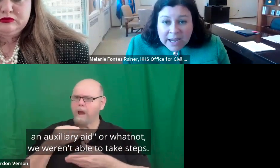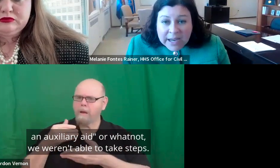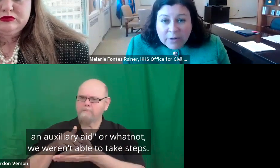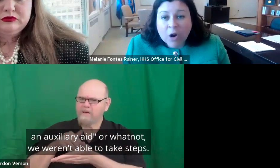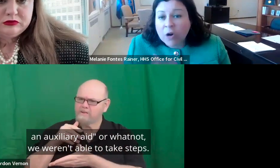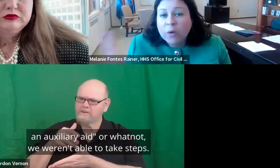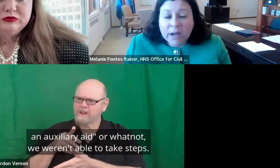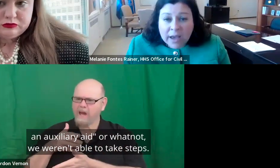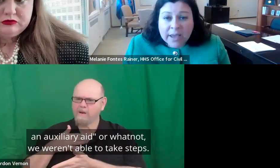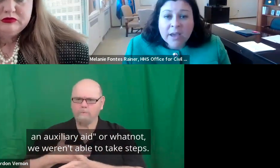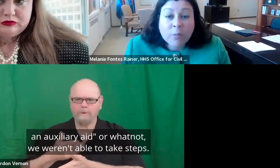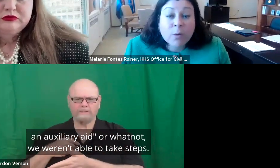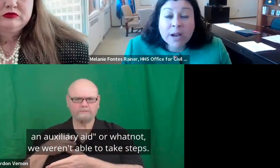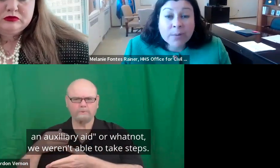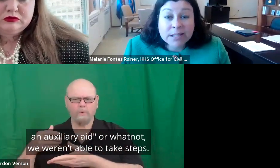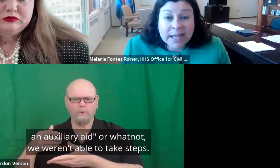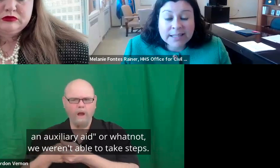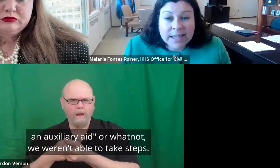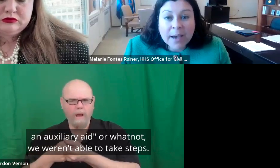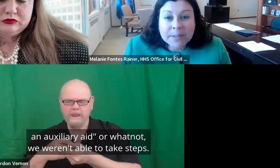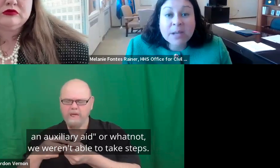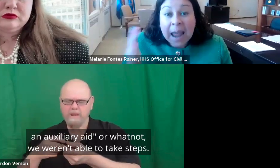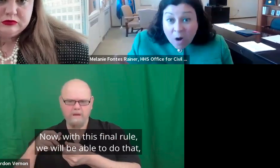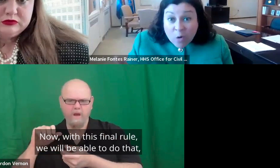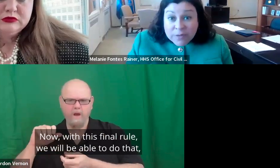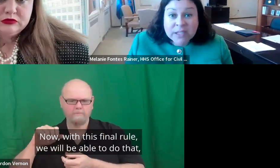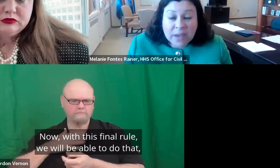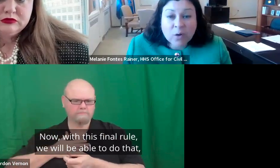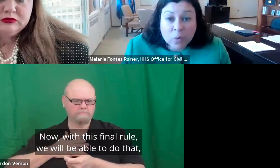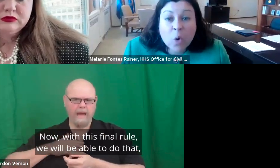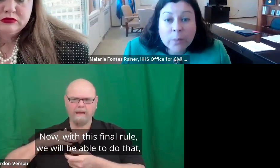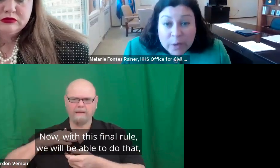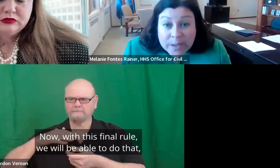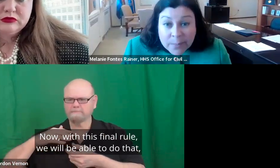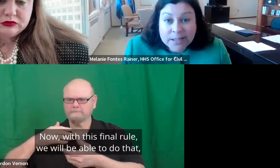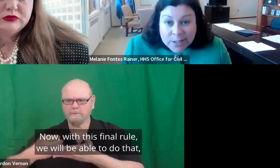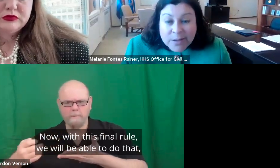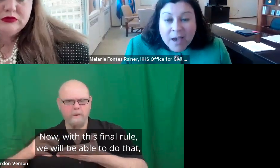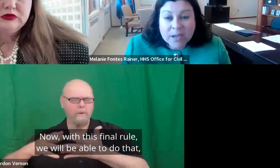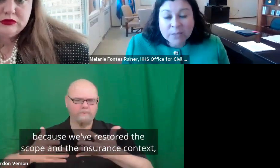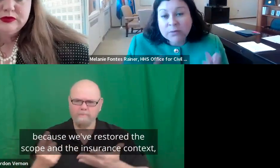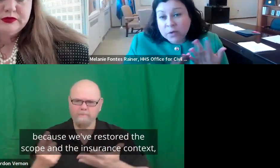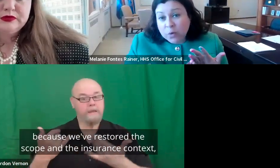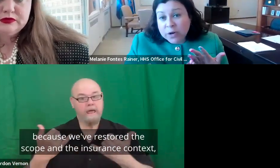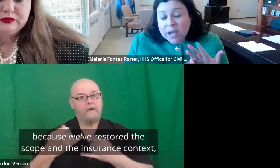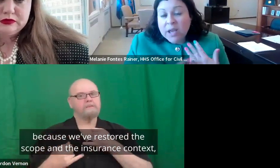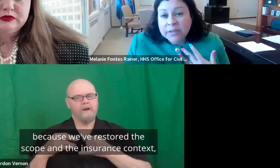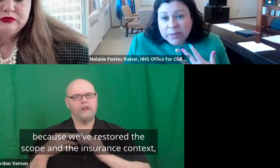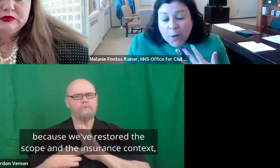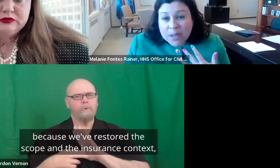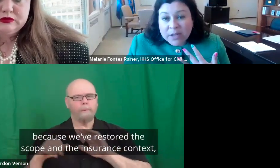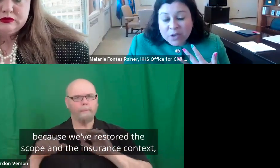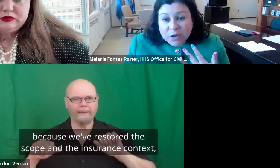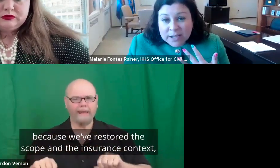an auxiliary aid or whatnot, we weren't able to take steps. Now with this final rule, we will be able to do that because we've restored